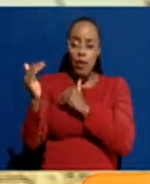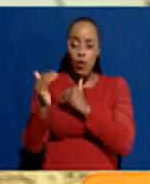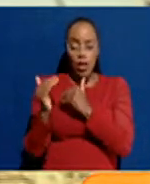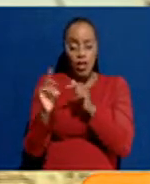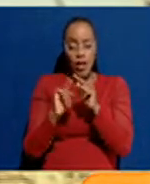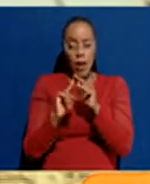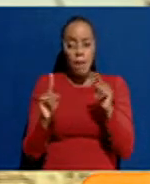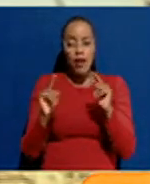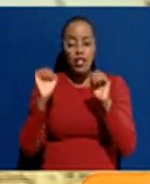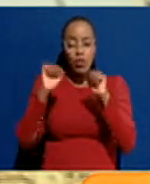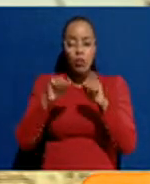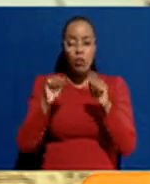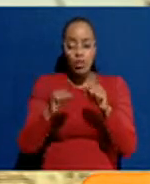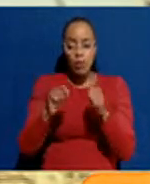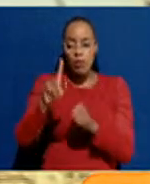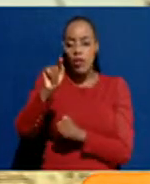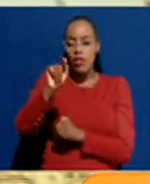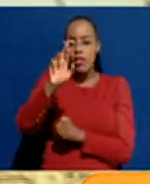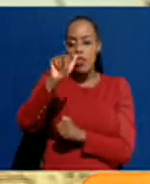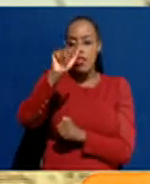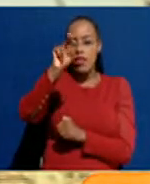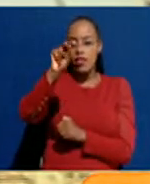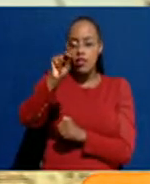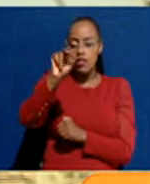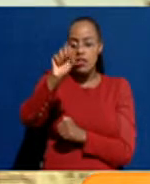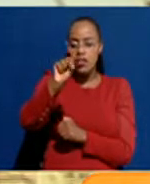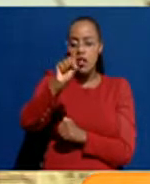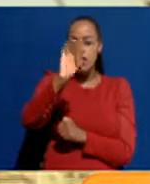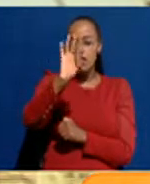but possibly the transformer that is nearest mm-hmm.